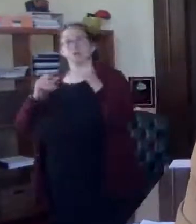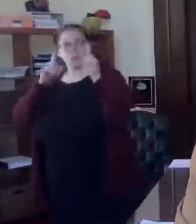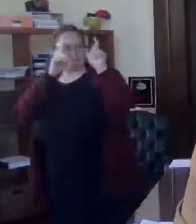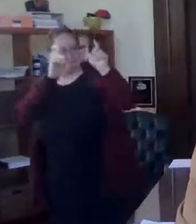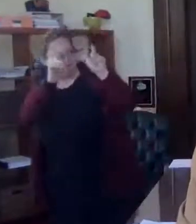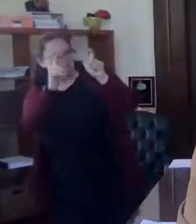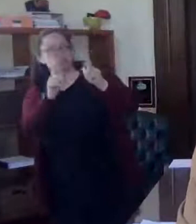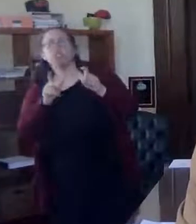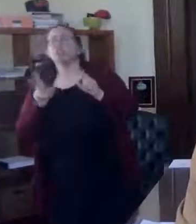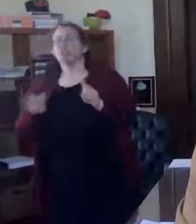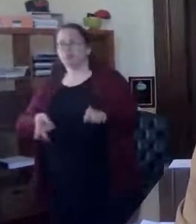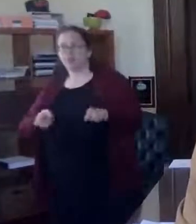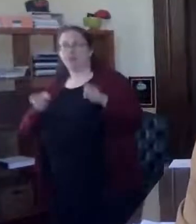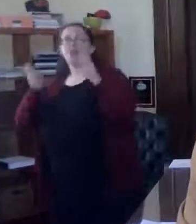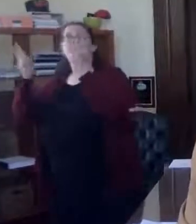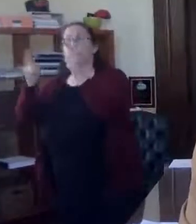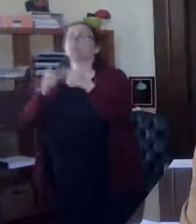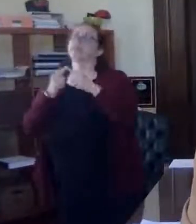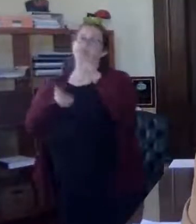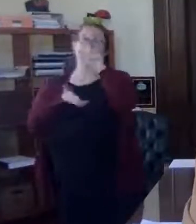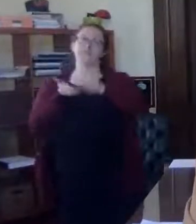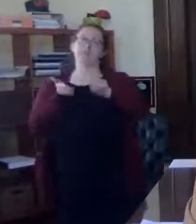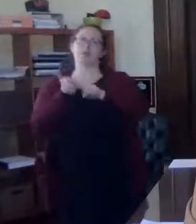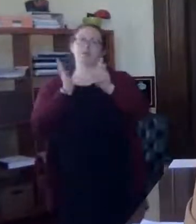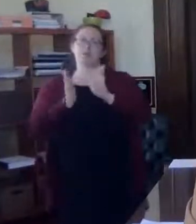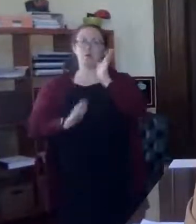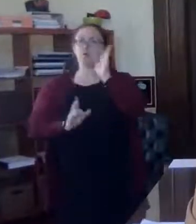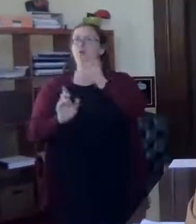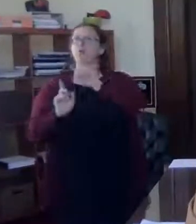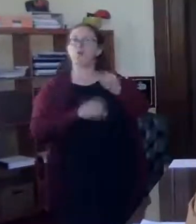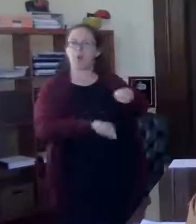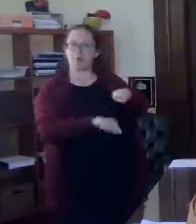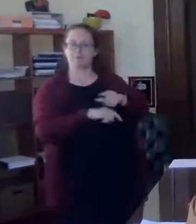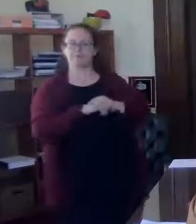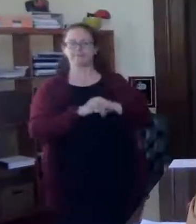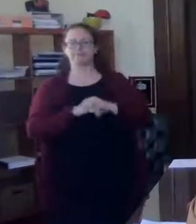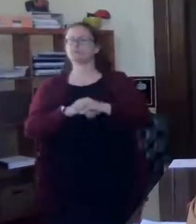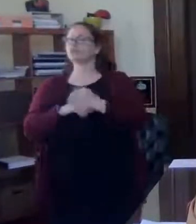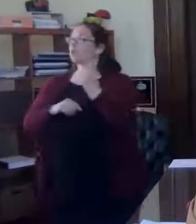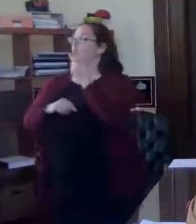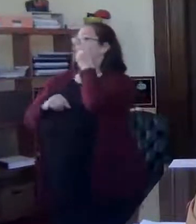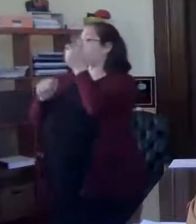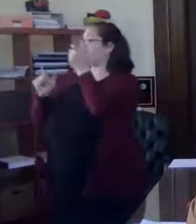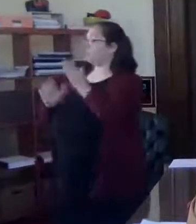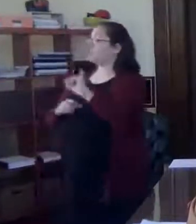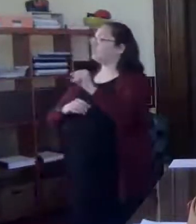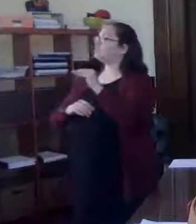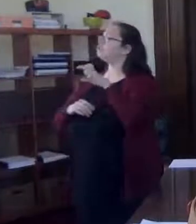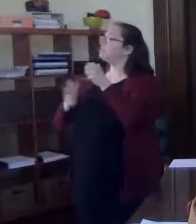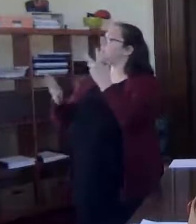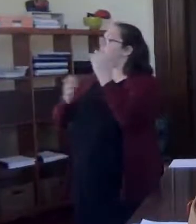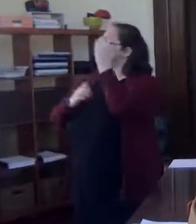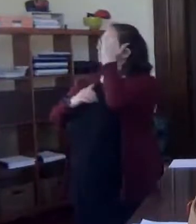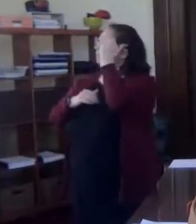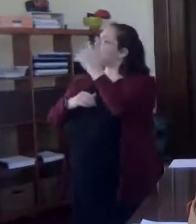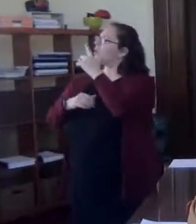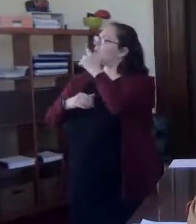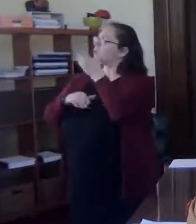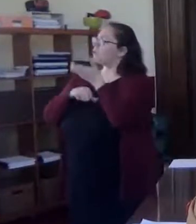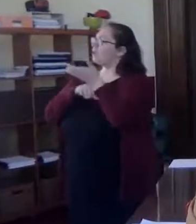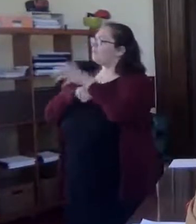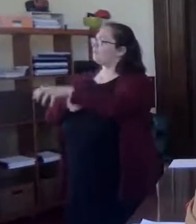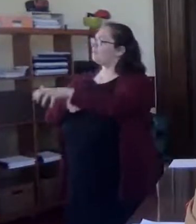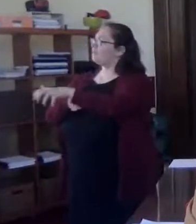The building inspector will come and inspect that building. James is watching and wants to know who in the city is responsible for enforcing